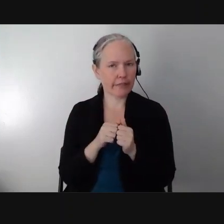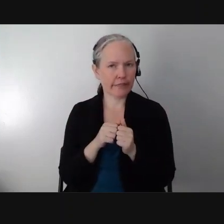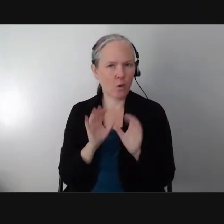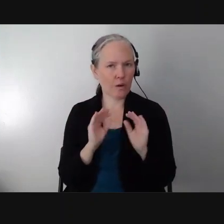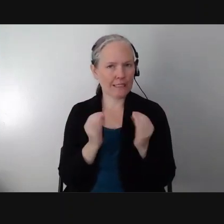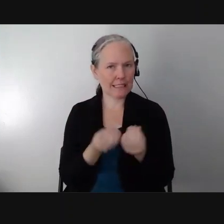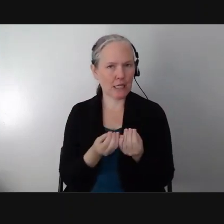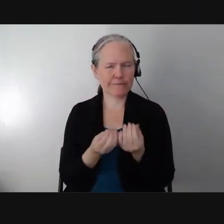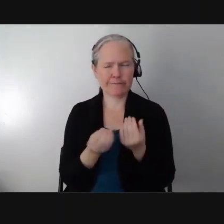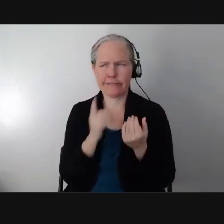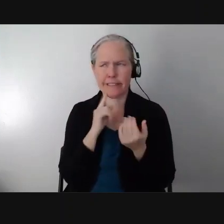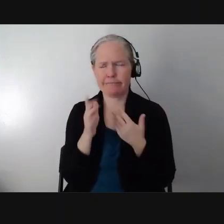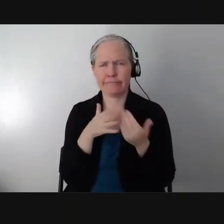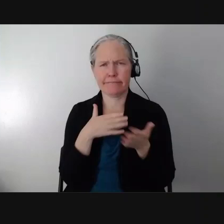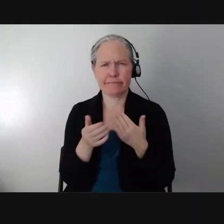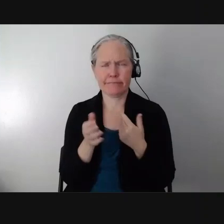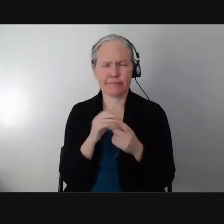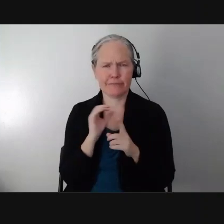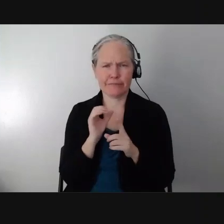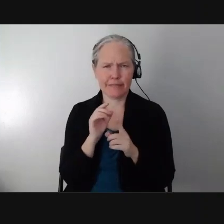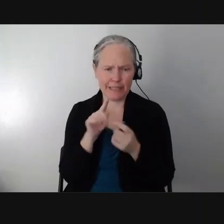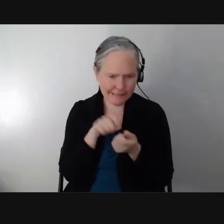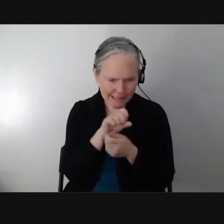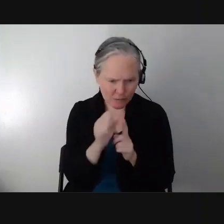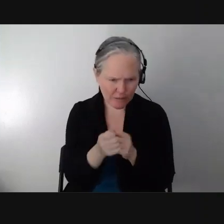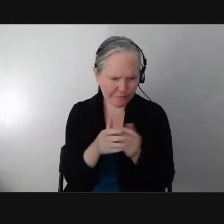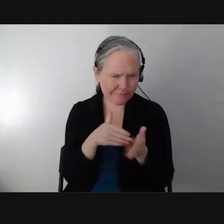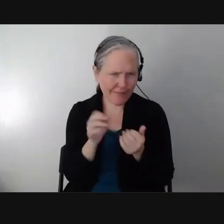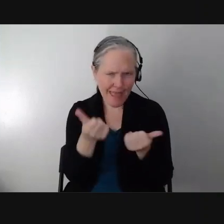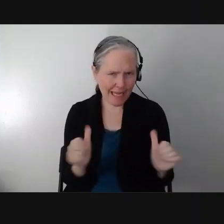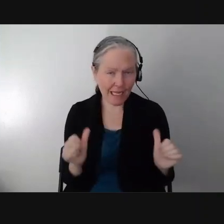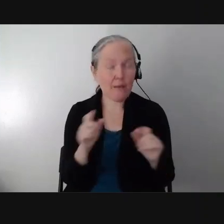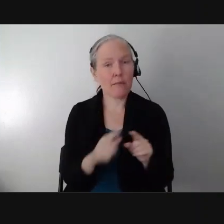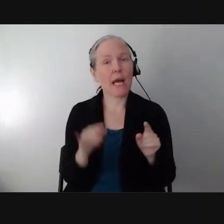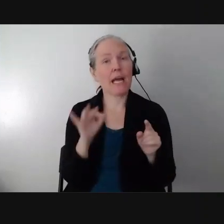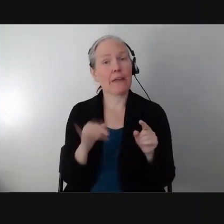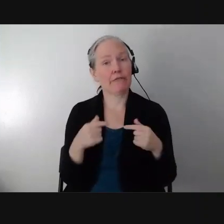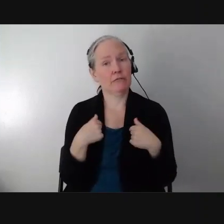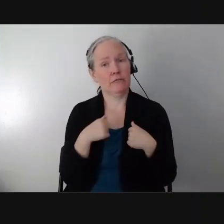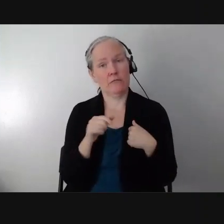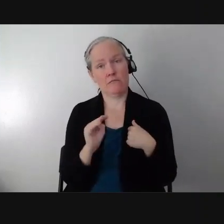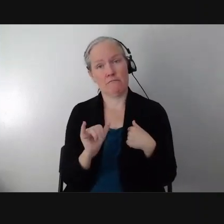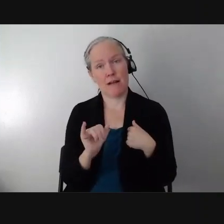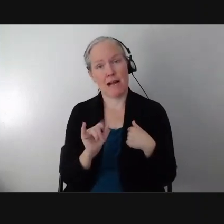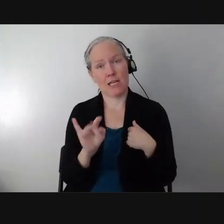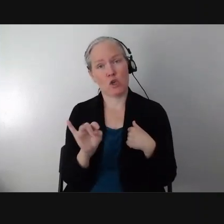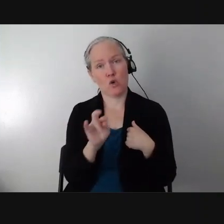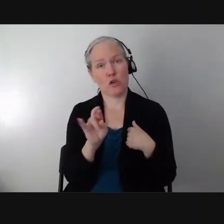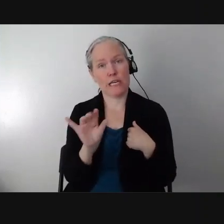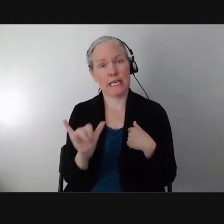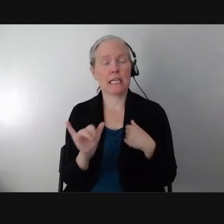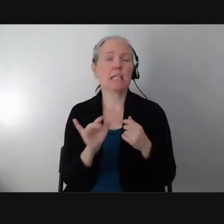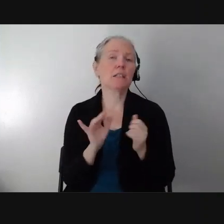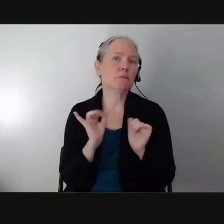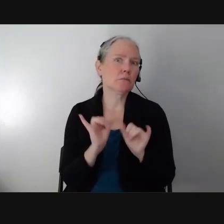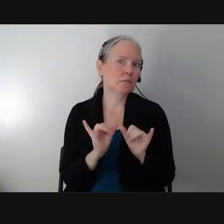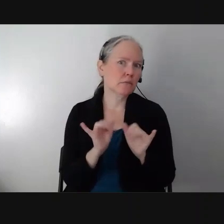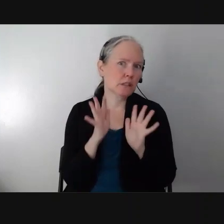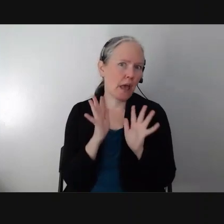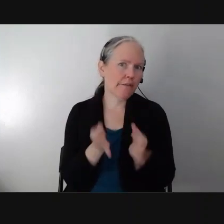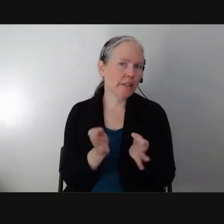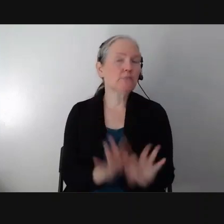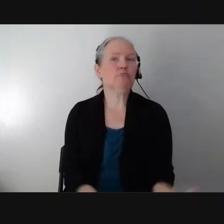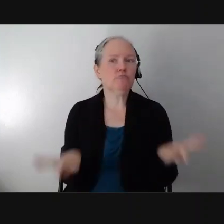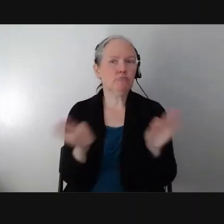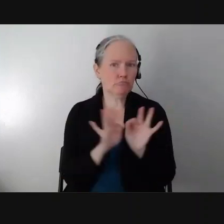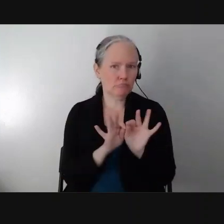the circumstances are. But certainly, if you are in the minority, it's very important to